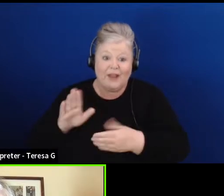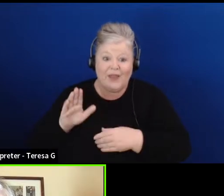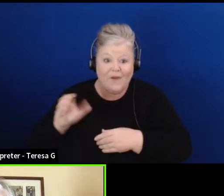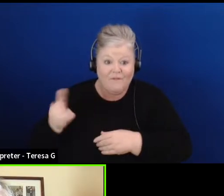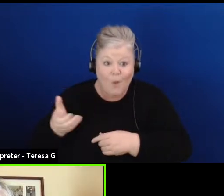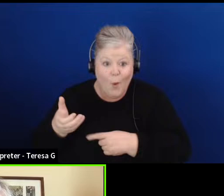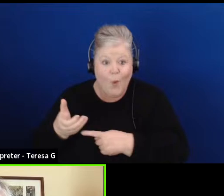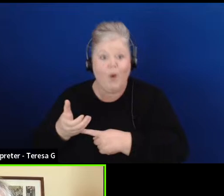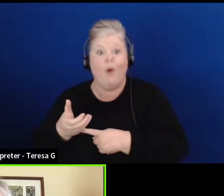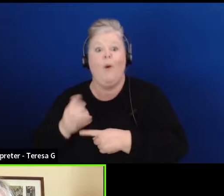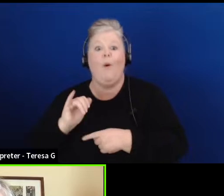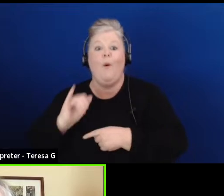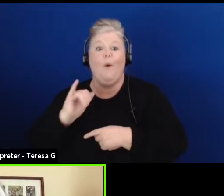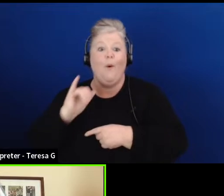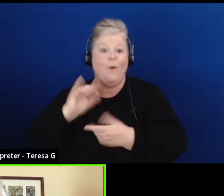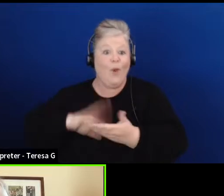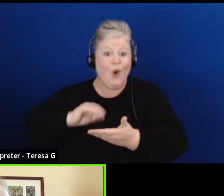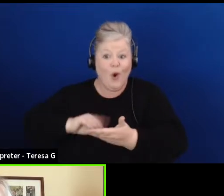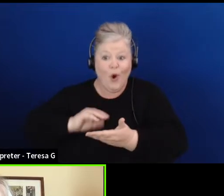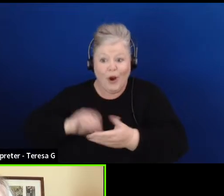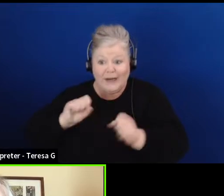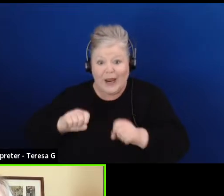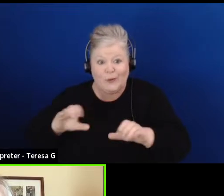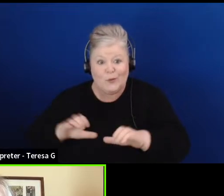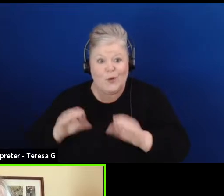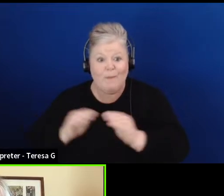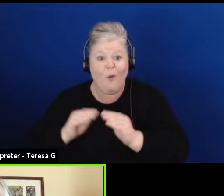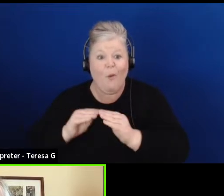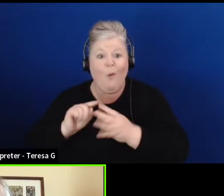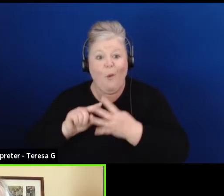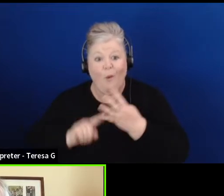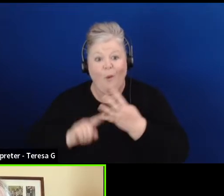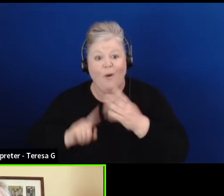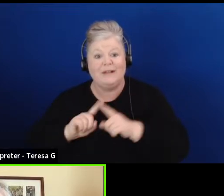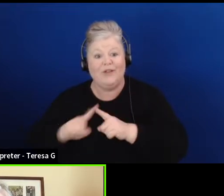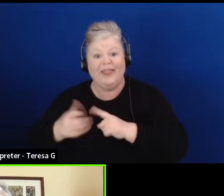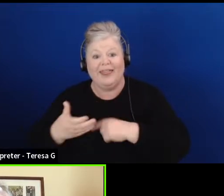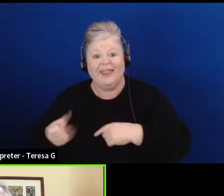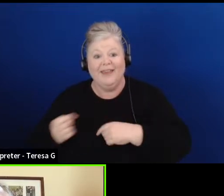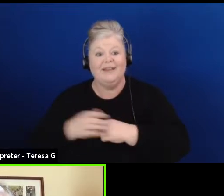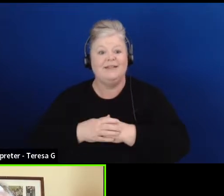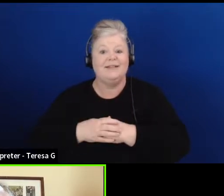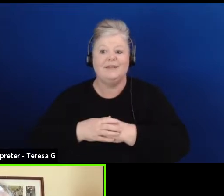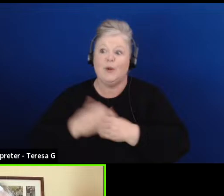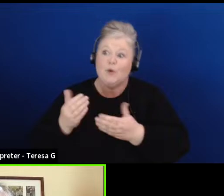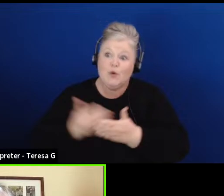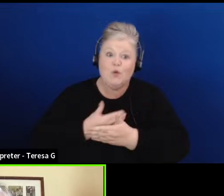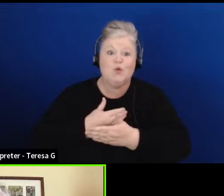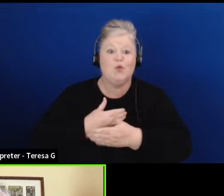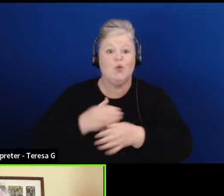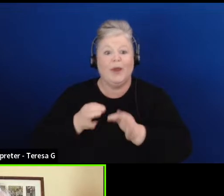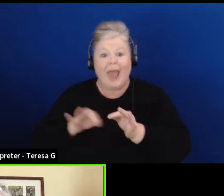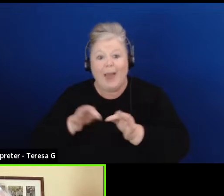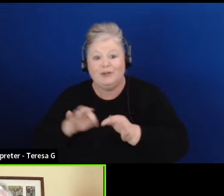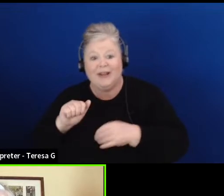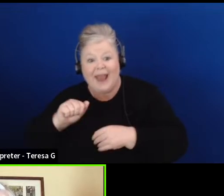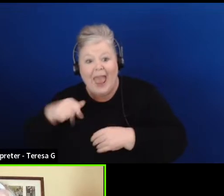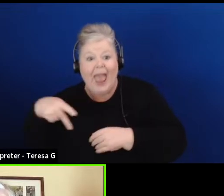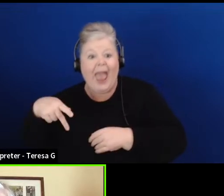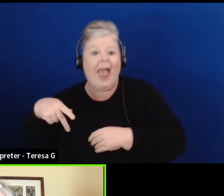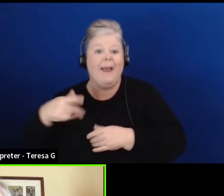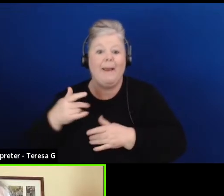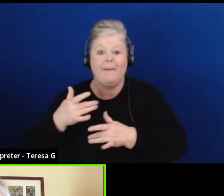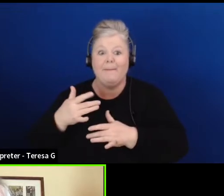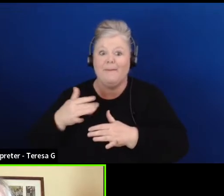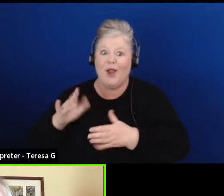can do more with it than just talk to someone. They can get all kinds of new captioning apps, and that's